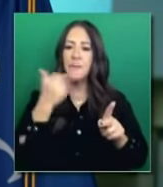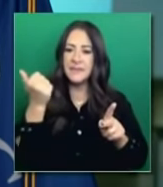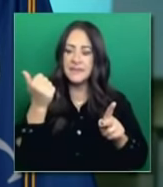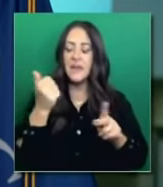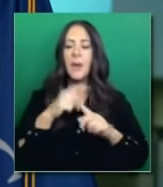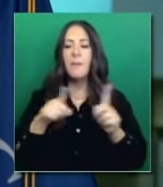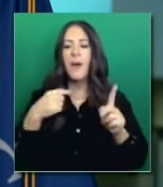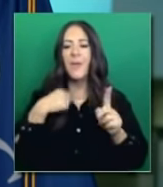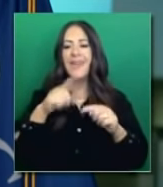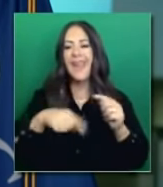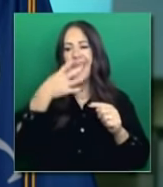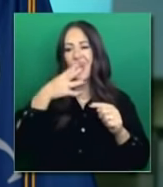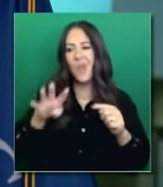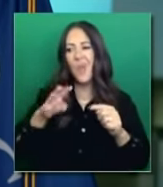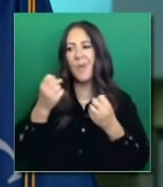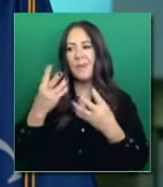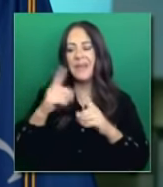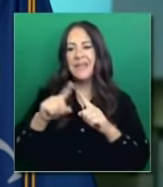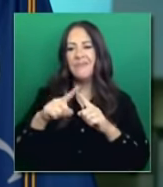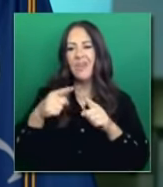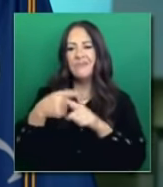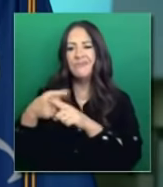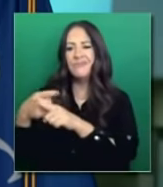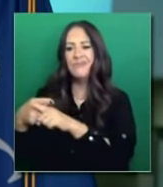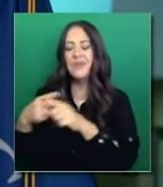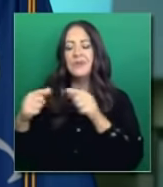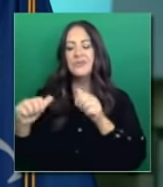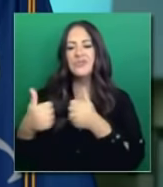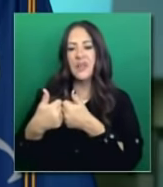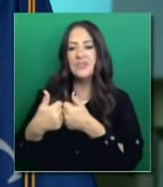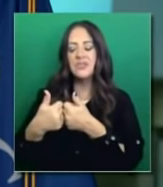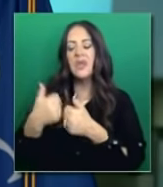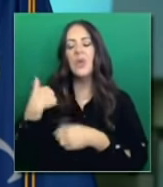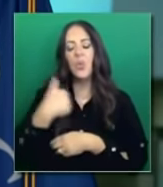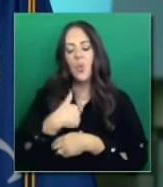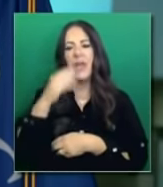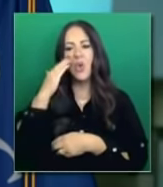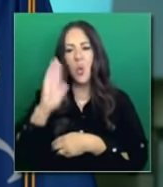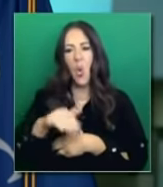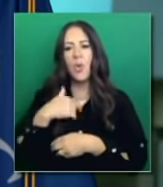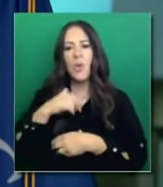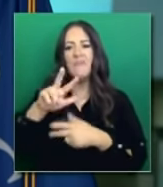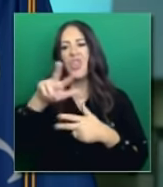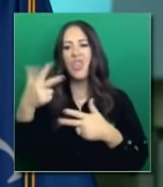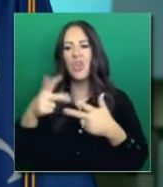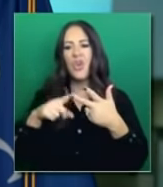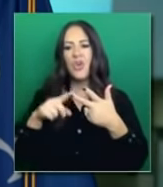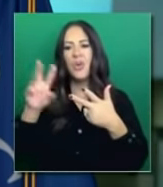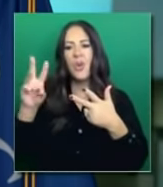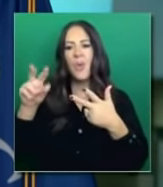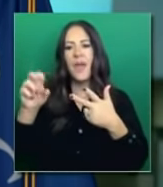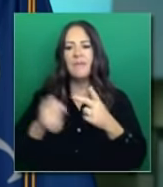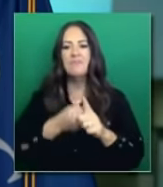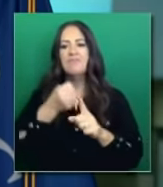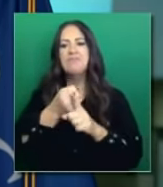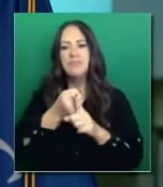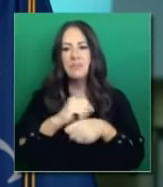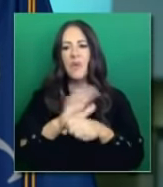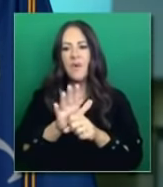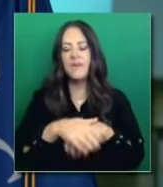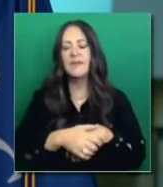we address the headwinds on this third wave and move forward. But I'm very grateful for the